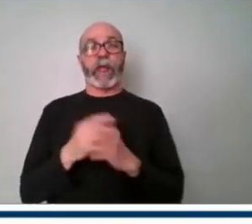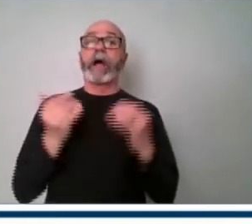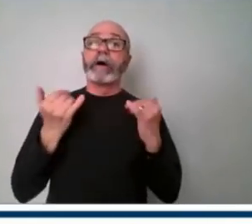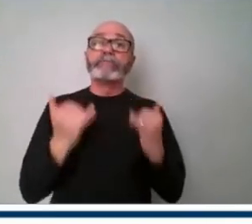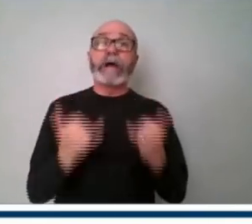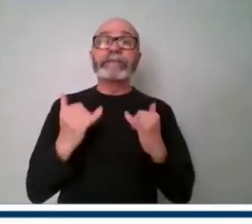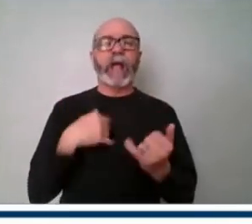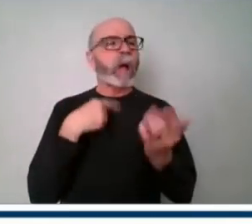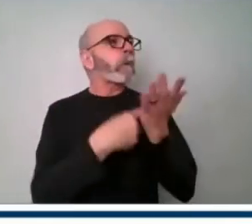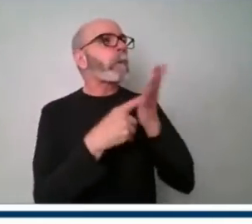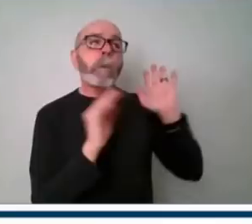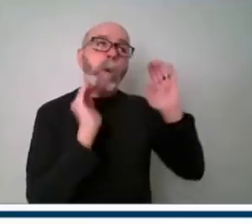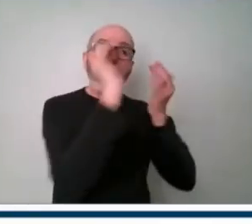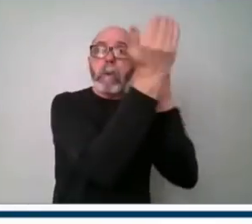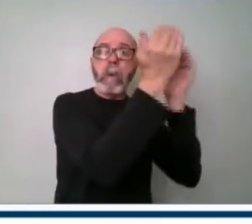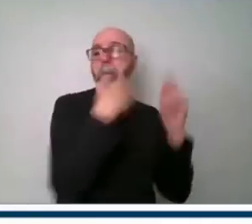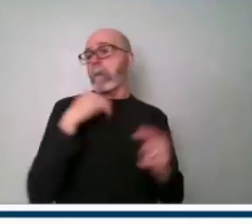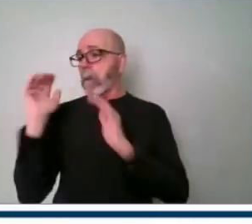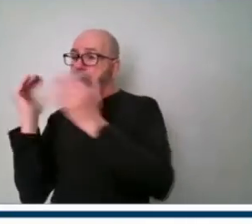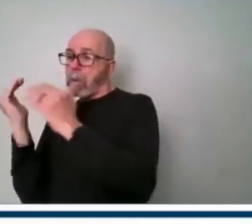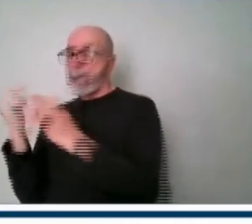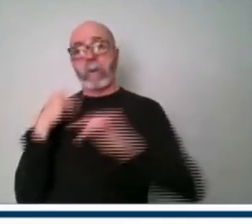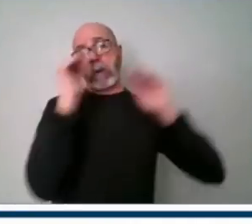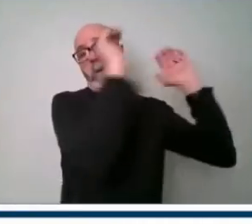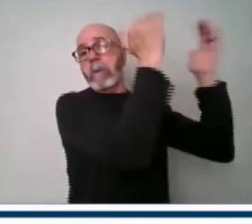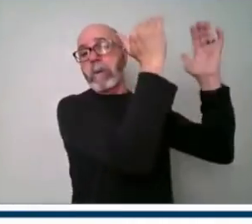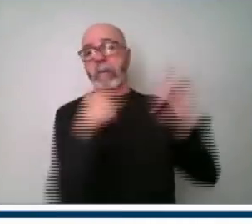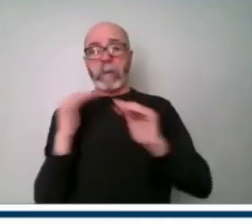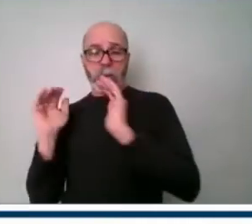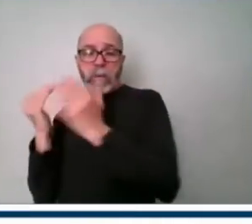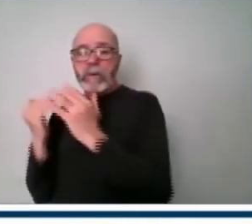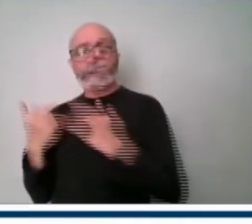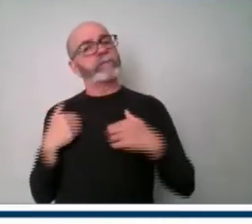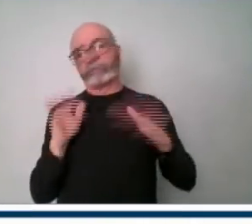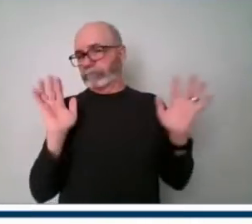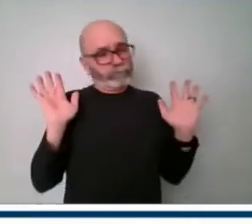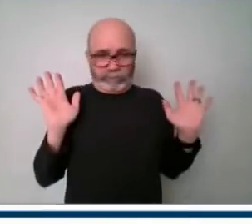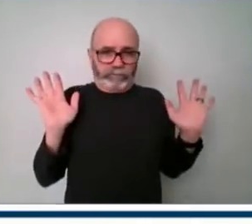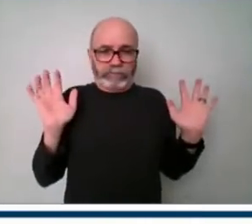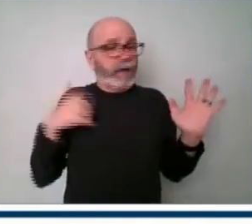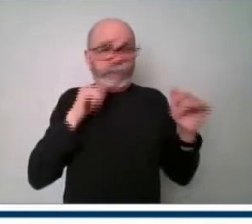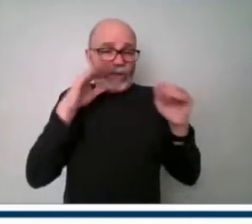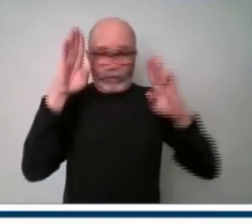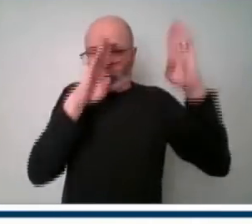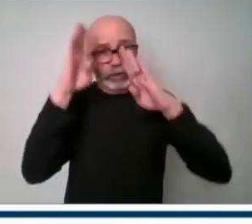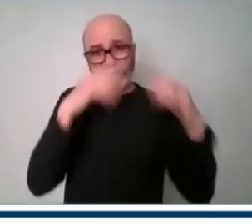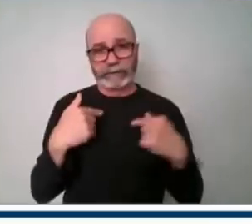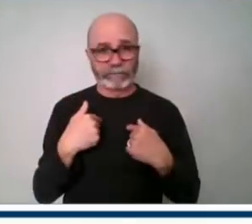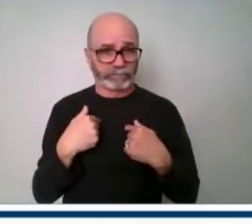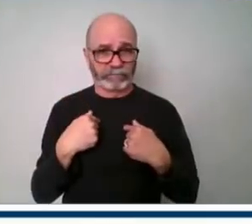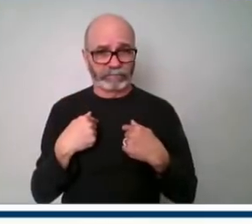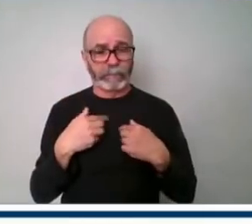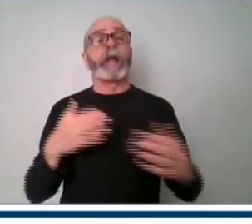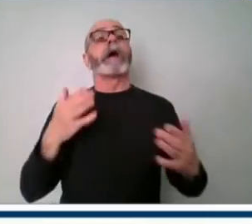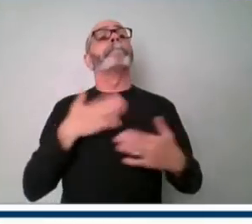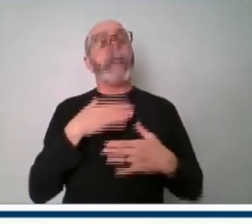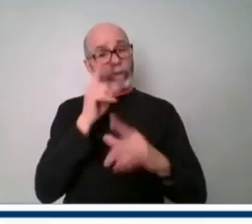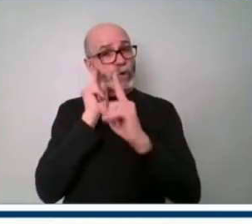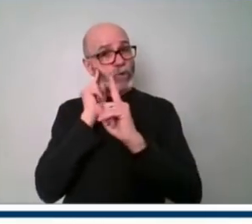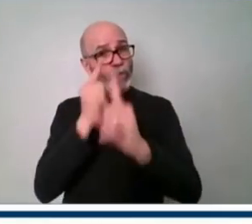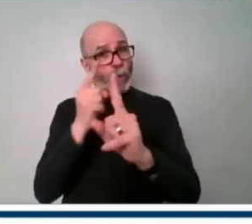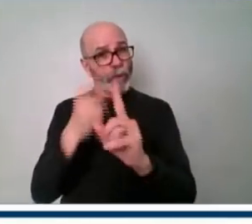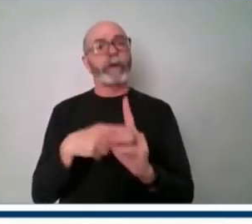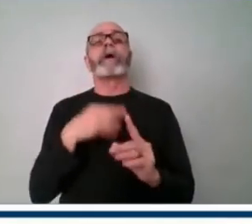we're on a trajectory to be very effective in getting all Nova Scotians over the next 2 to 3 months. Jean, do you have a follow-up? I